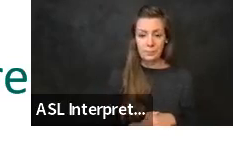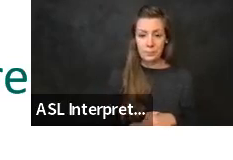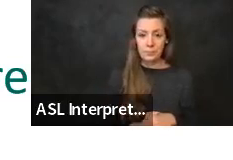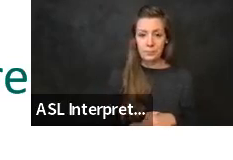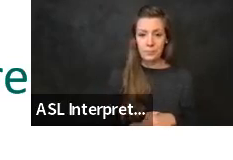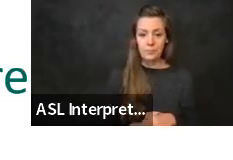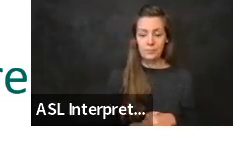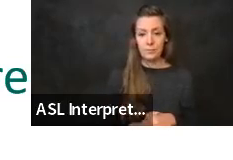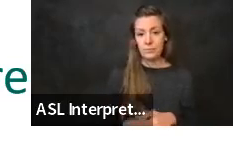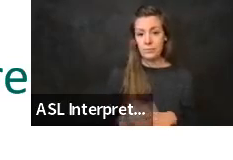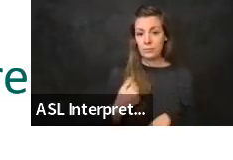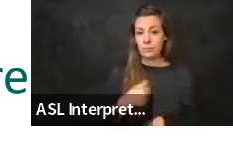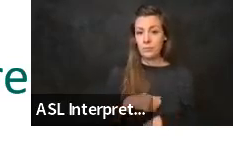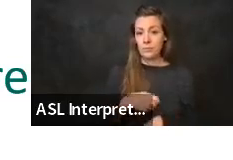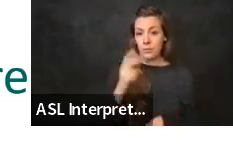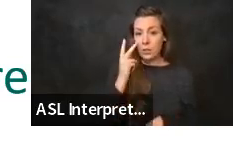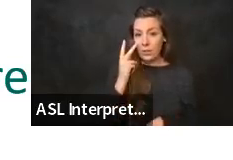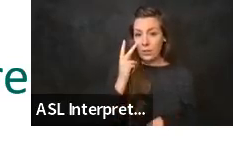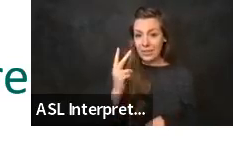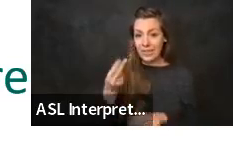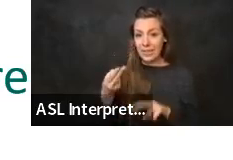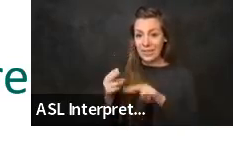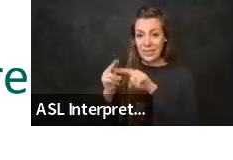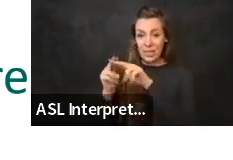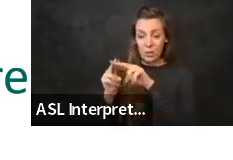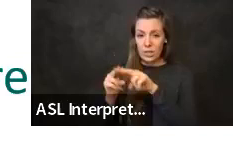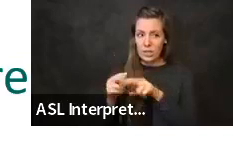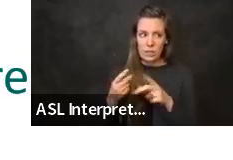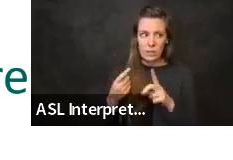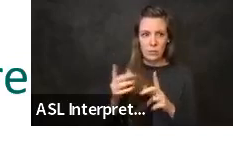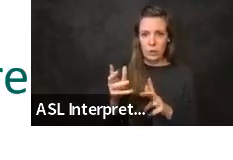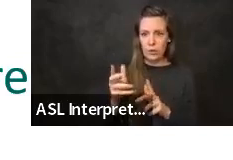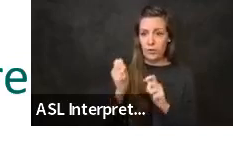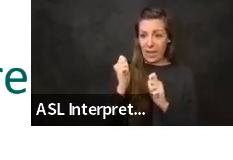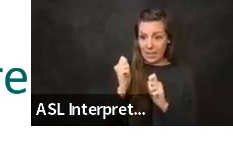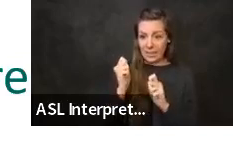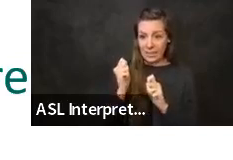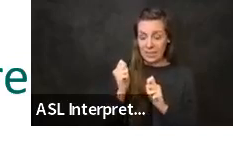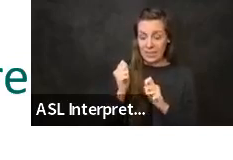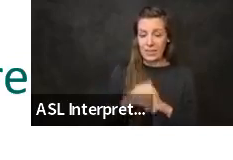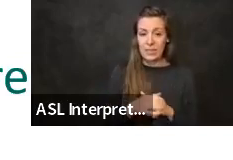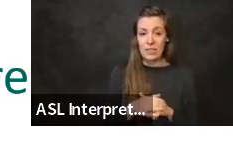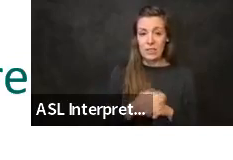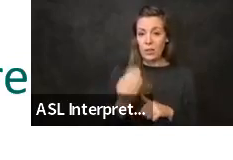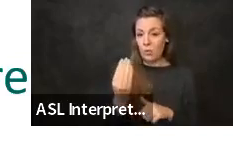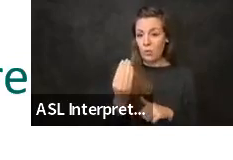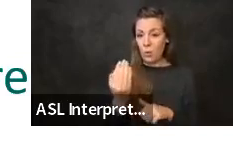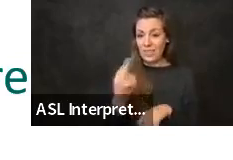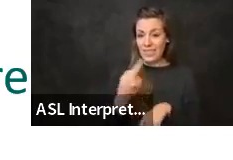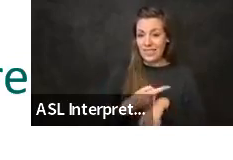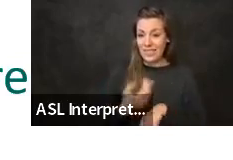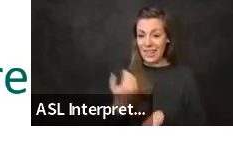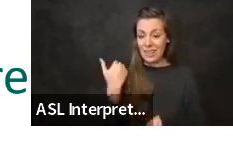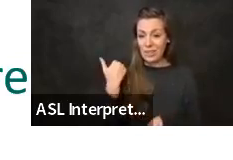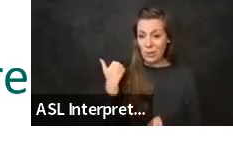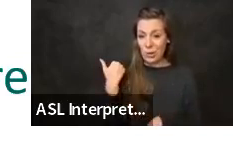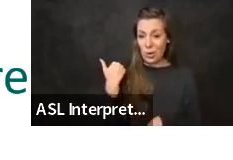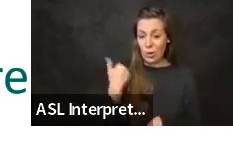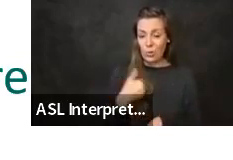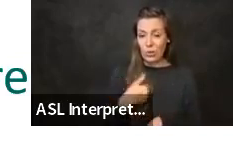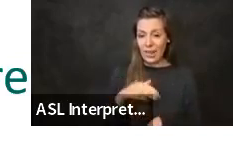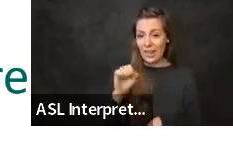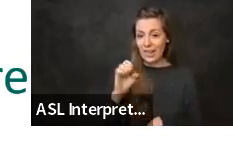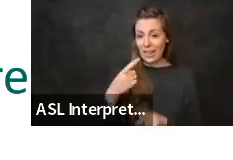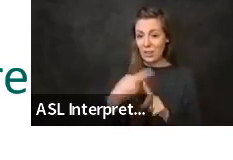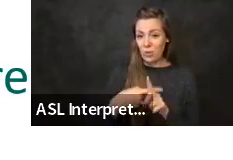And we've seen these increases over a very short period of time. So just 14 days ago, we had a case rate